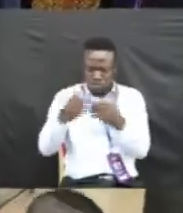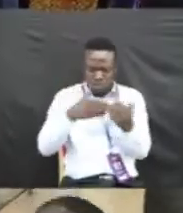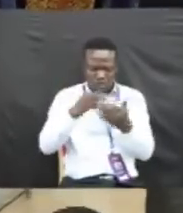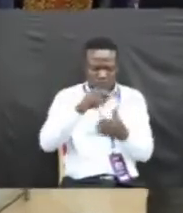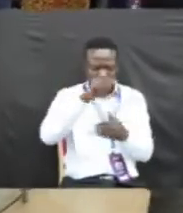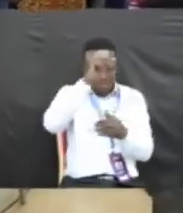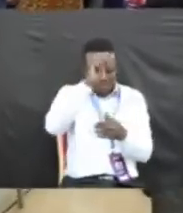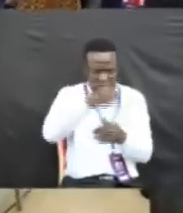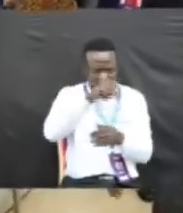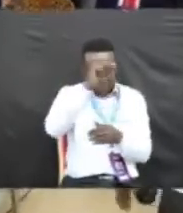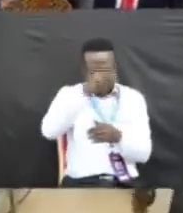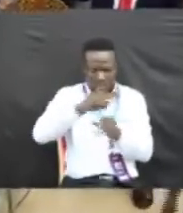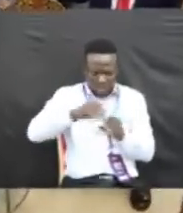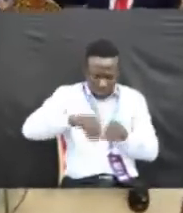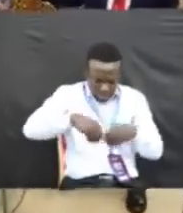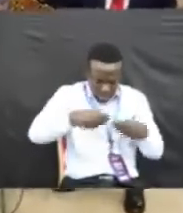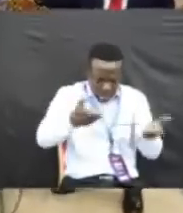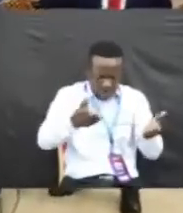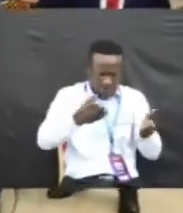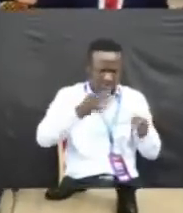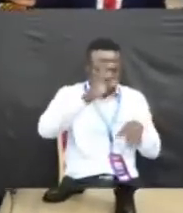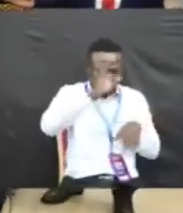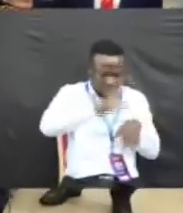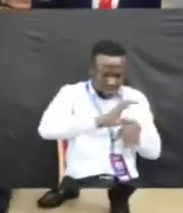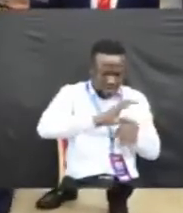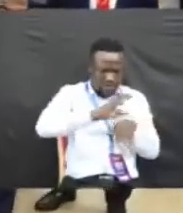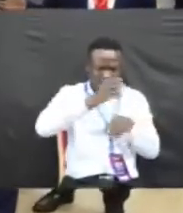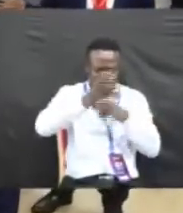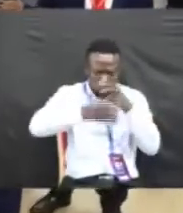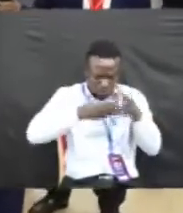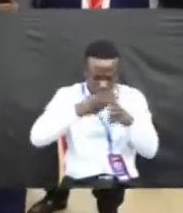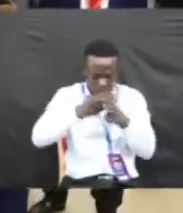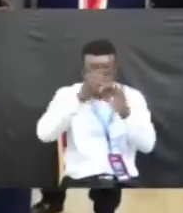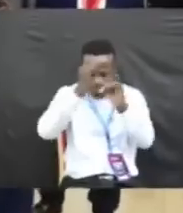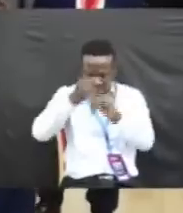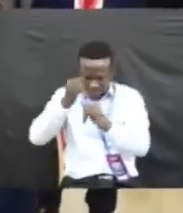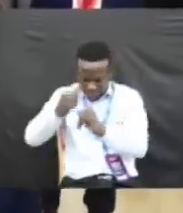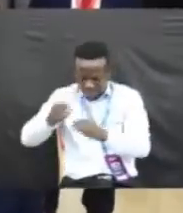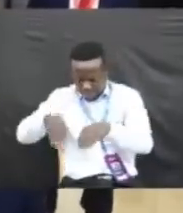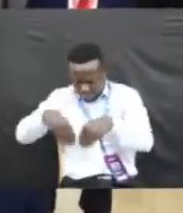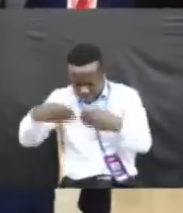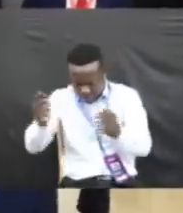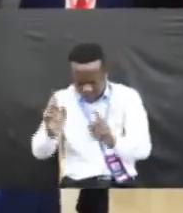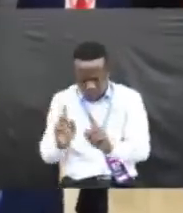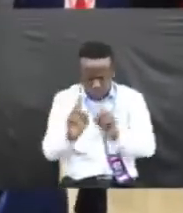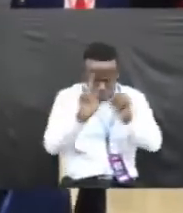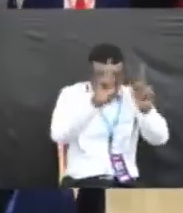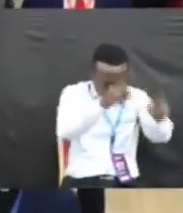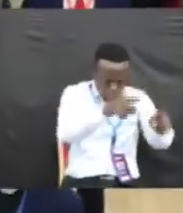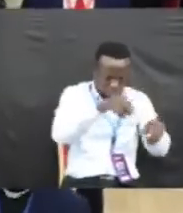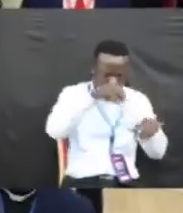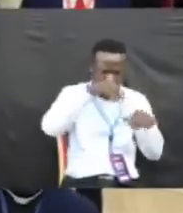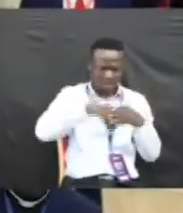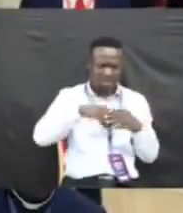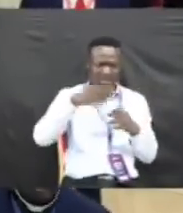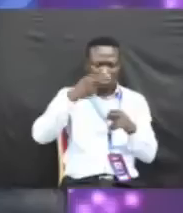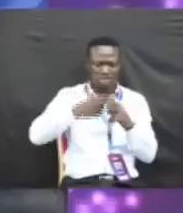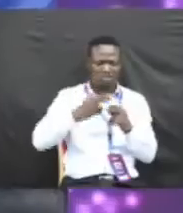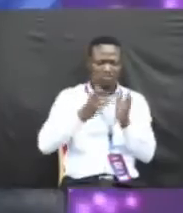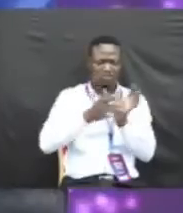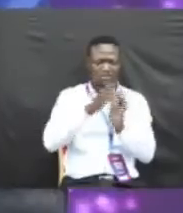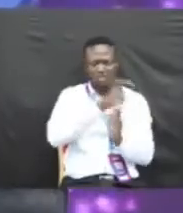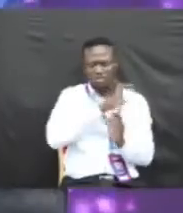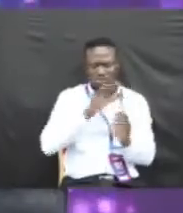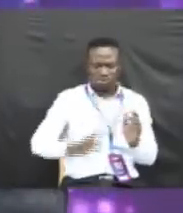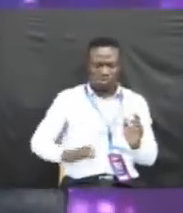of the world, the needs of the church and your individual needs. May you go in the mighty name of Jesus Christ